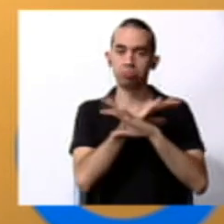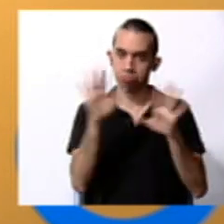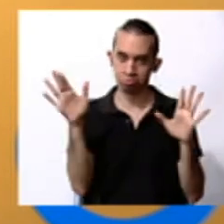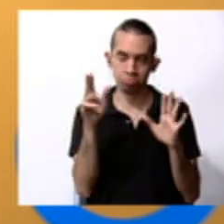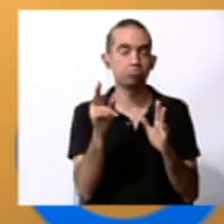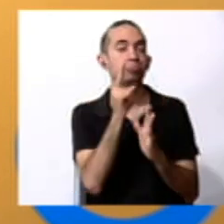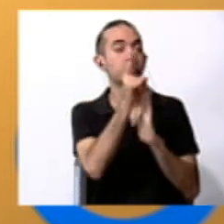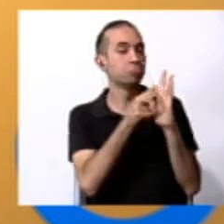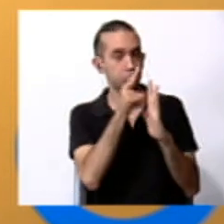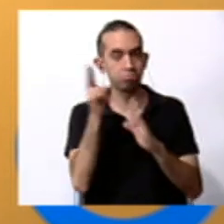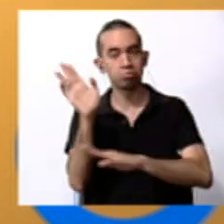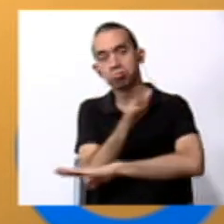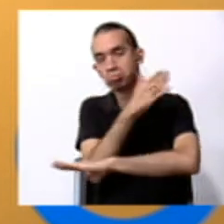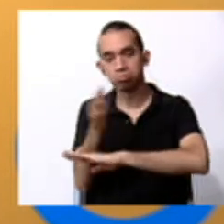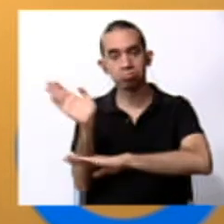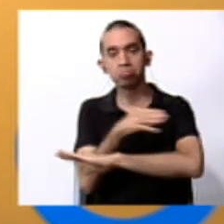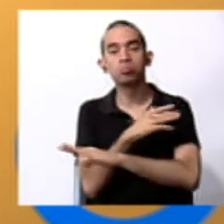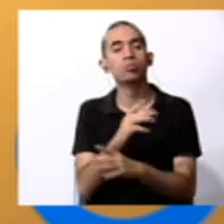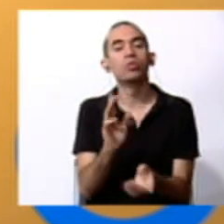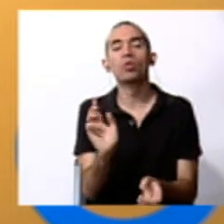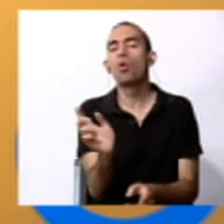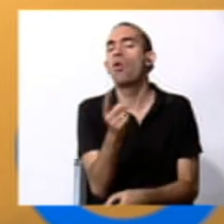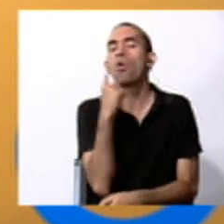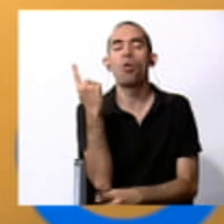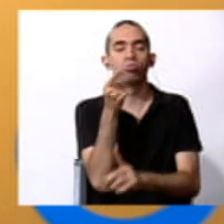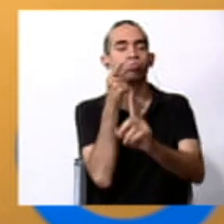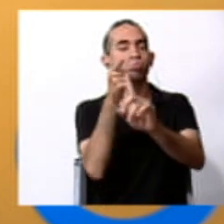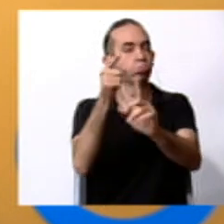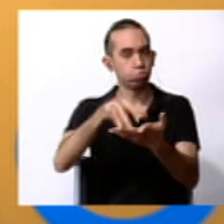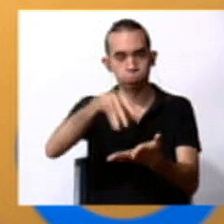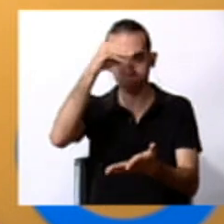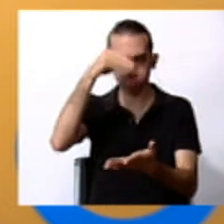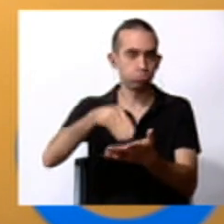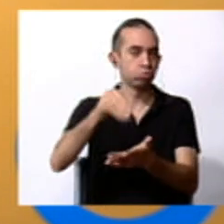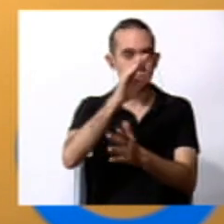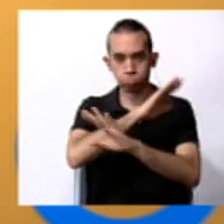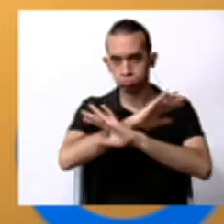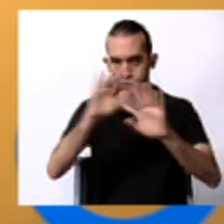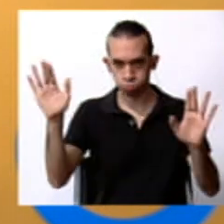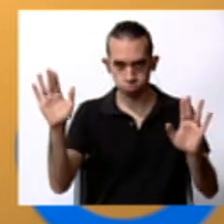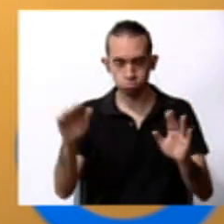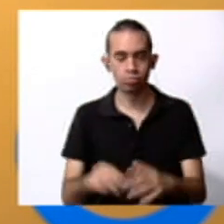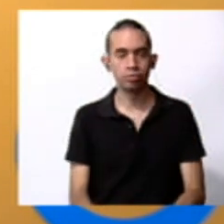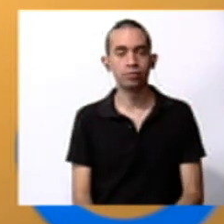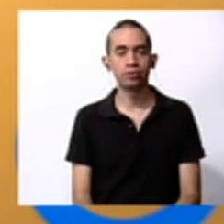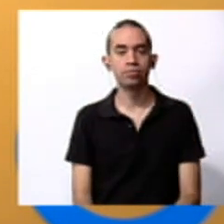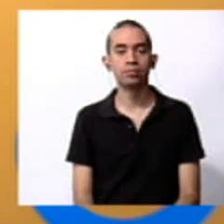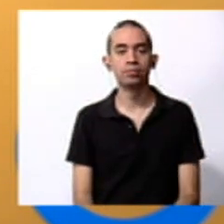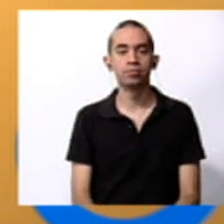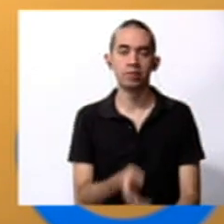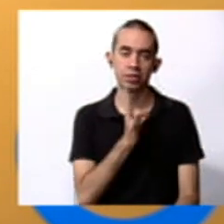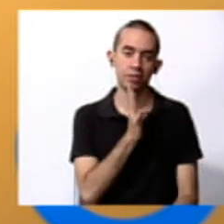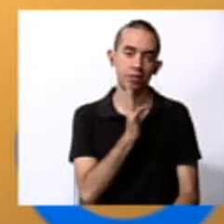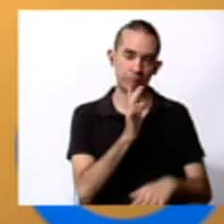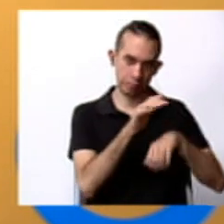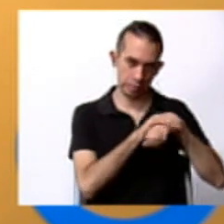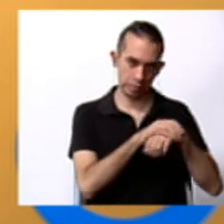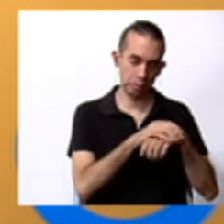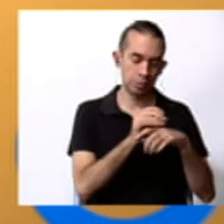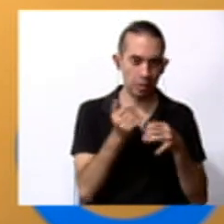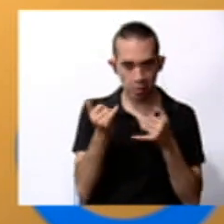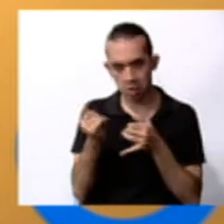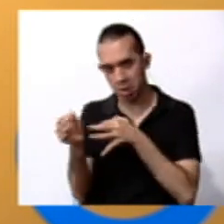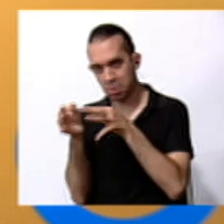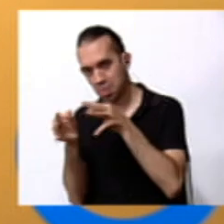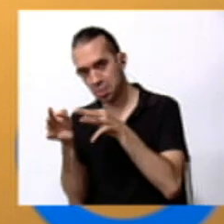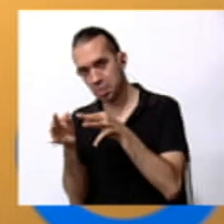videos and songs are used only for educational purposes. El día de hoy